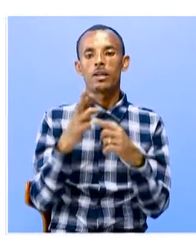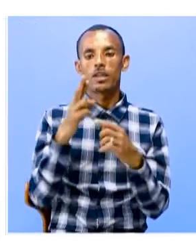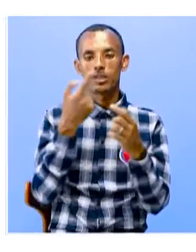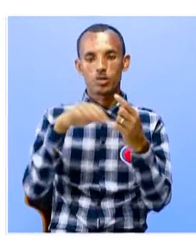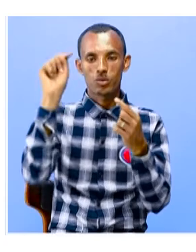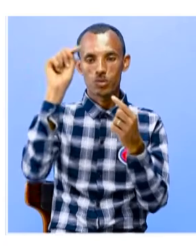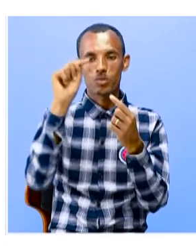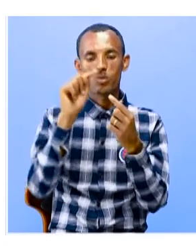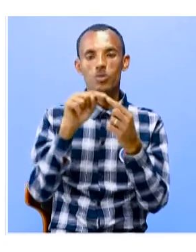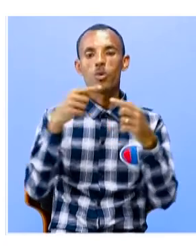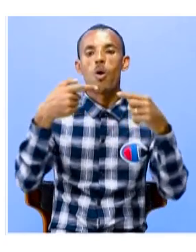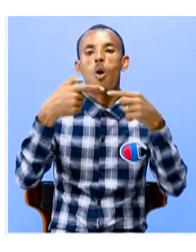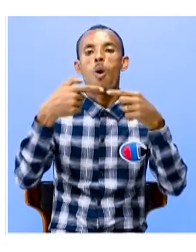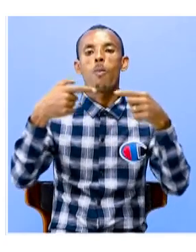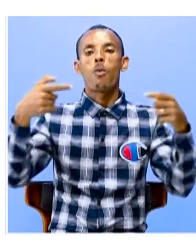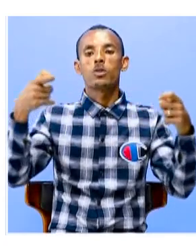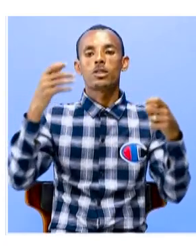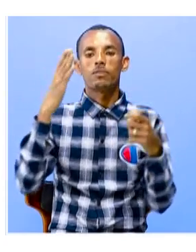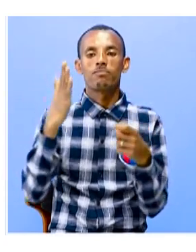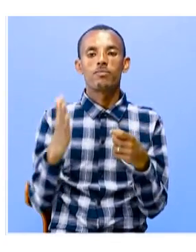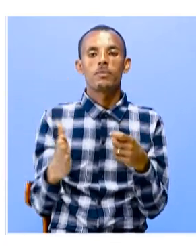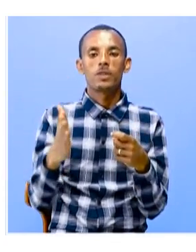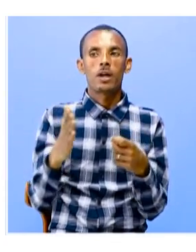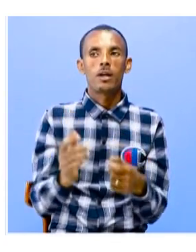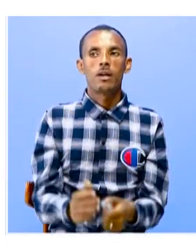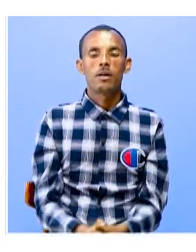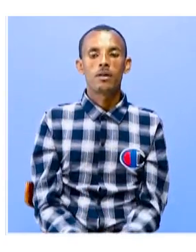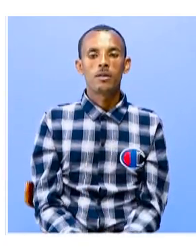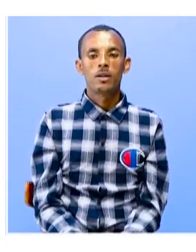to opposite side